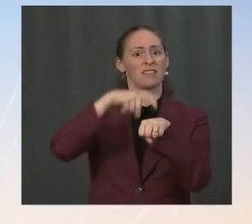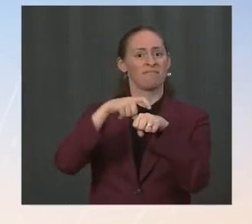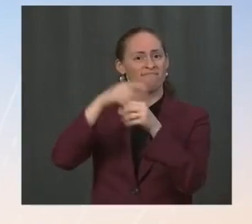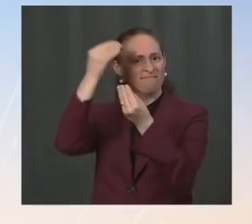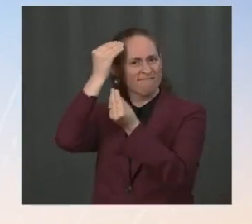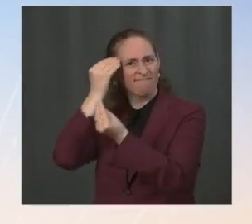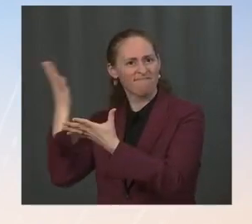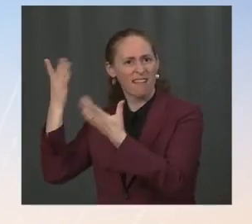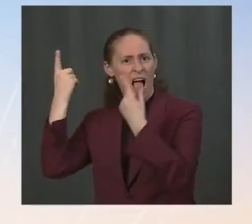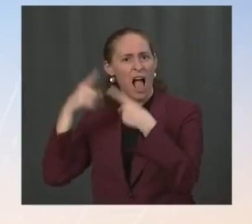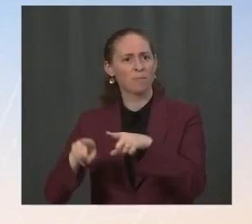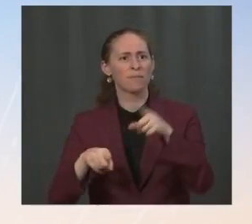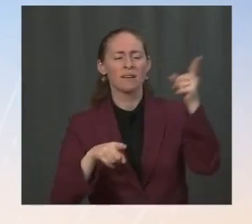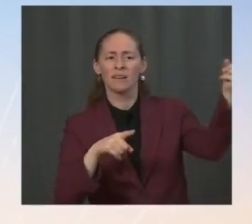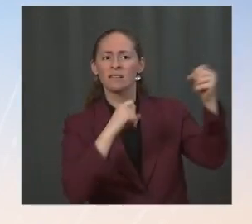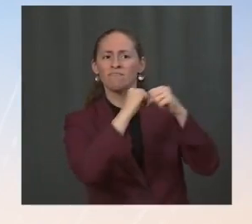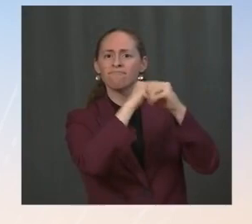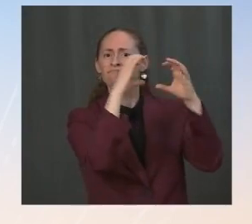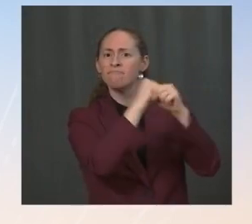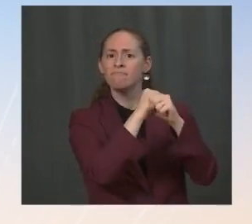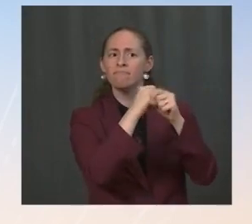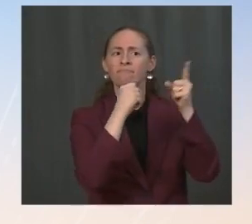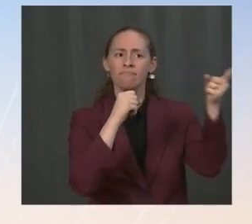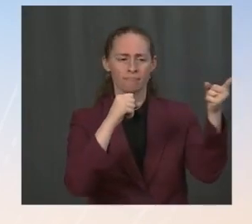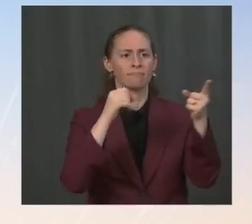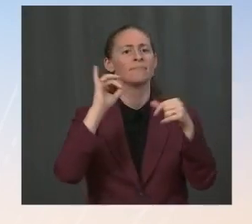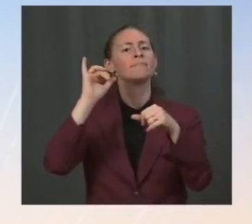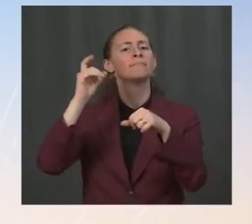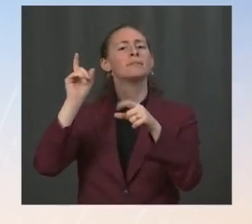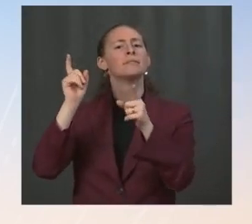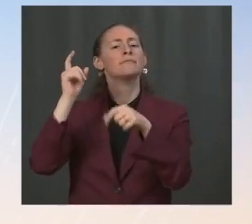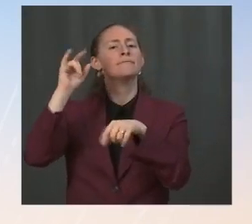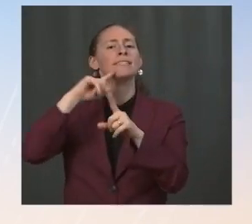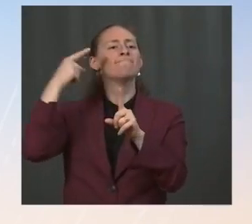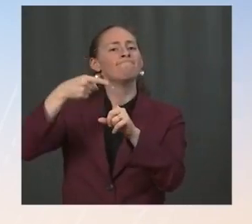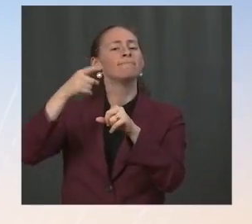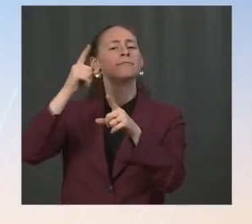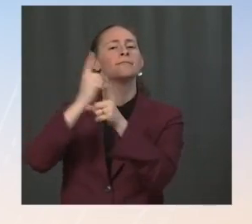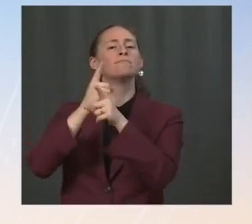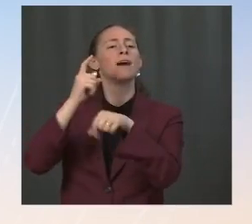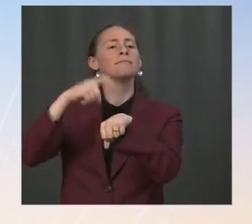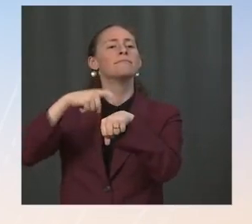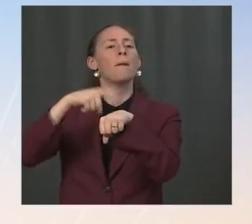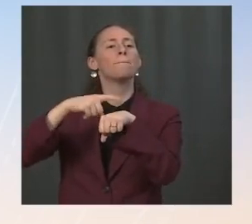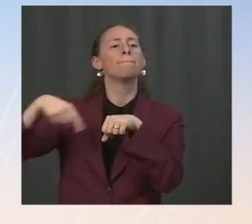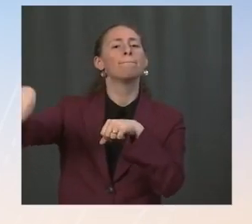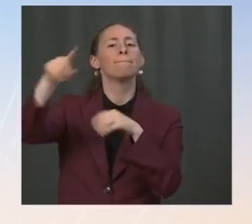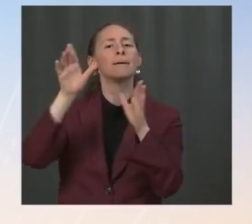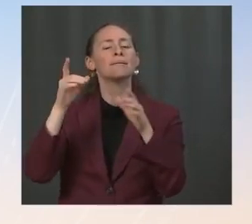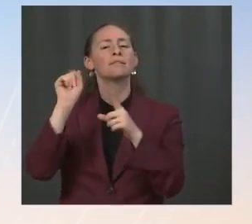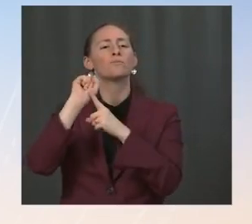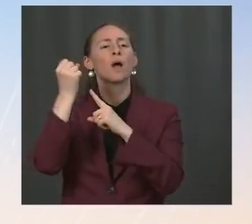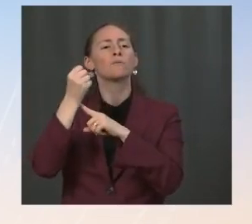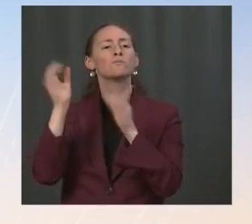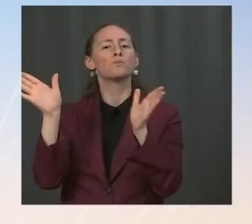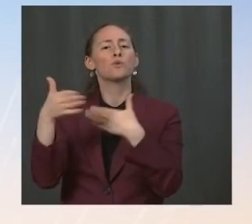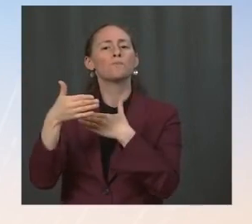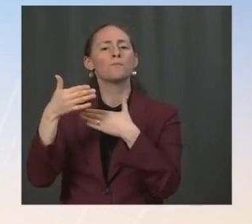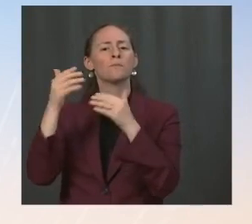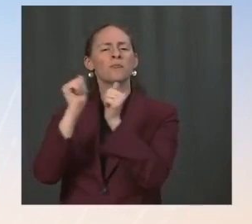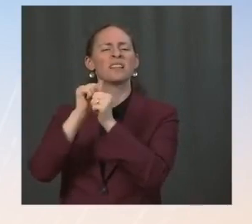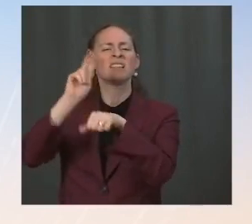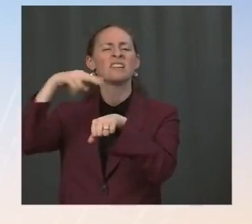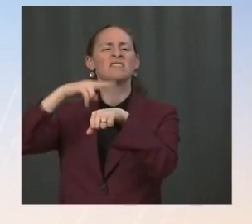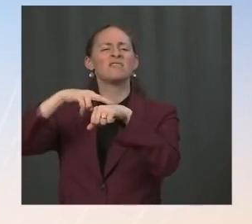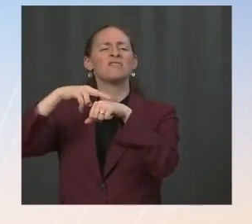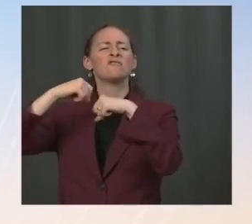national security team were gathering in the Situation Room for a regular meeting with the president. So they were just gathering and sitting down.